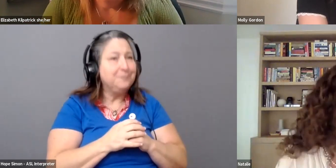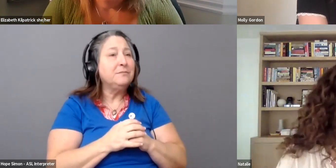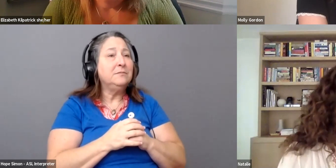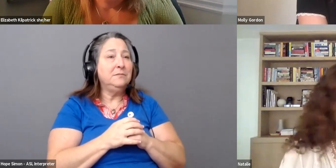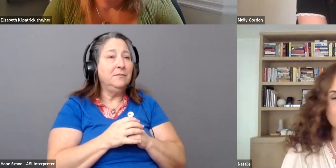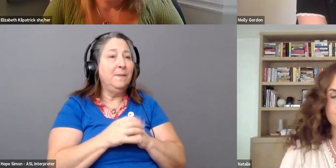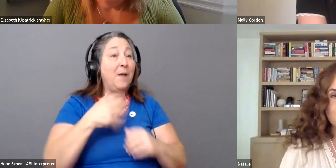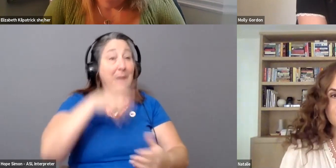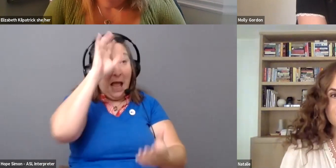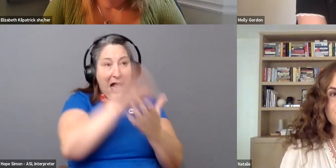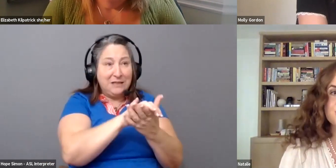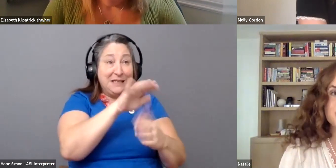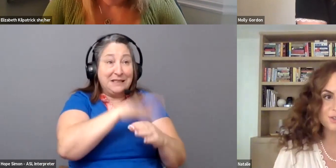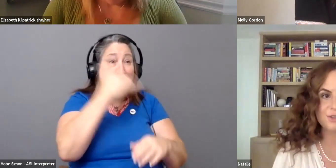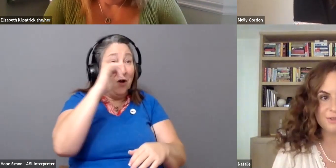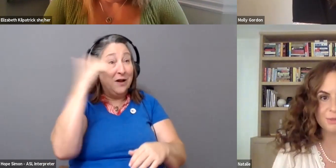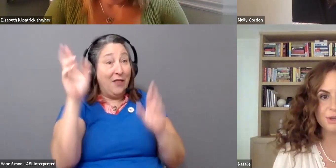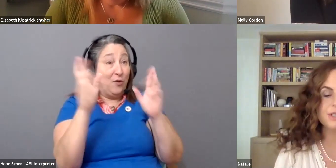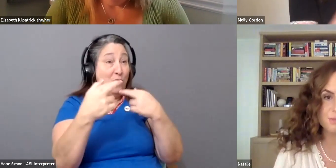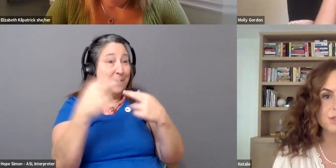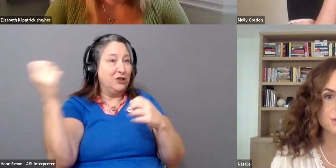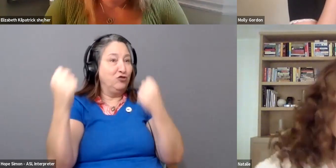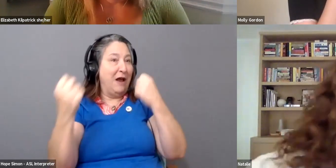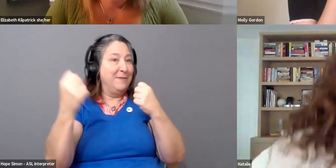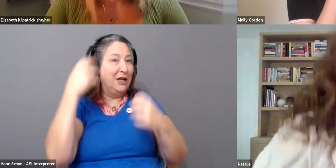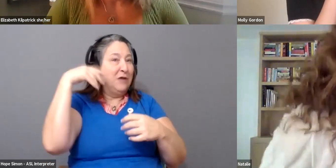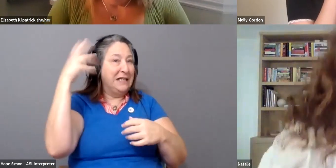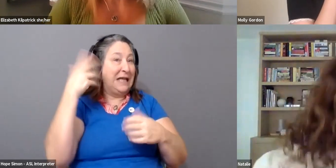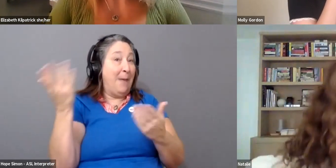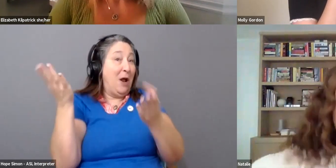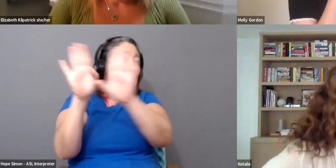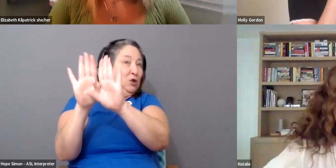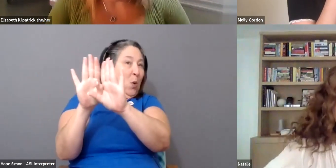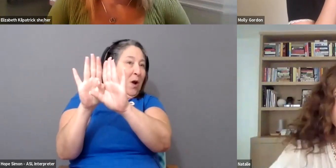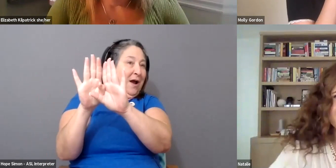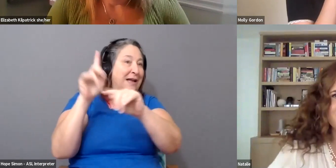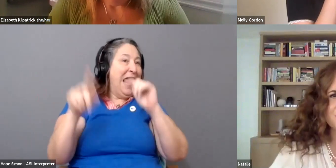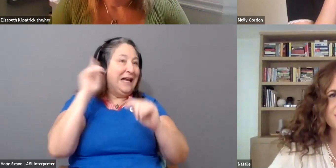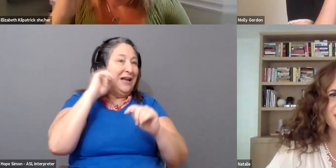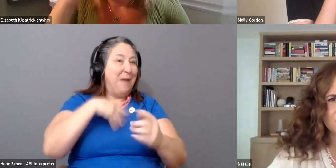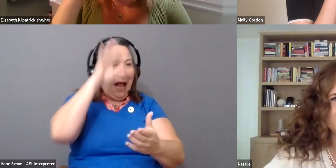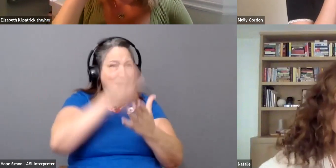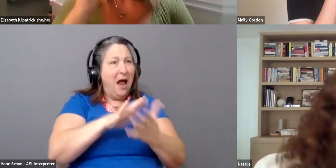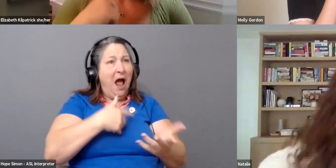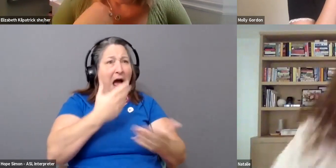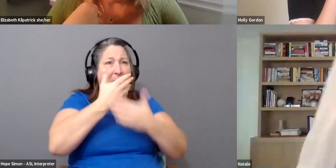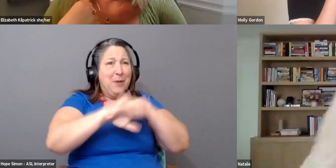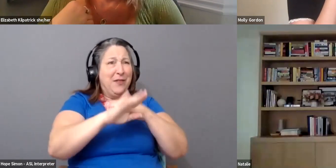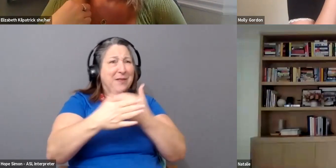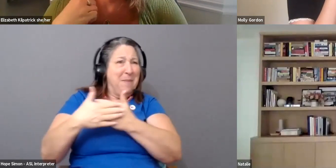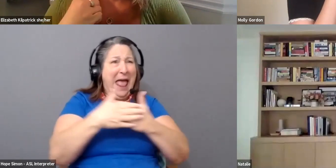My husband is like on the phone in another room. It's actually driving me crazy. I'm just going to close the door because Okay. What? I made the baby. Like, you get off the phone.